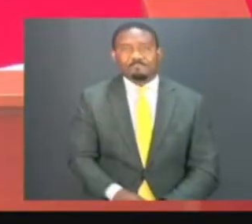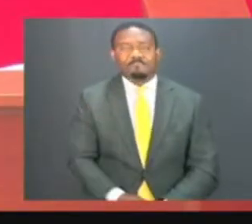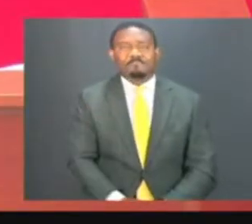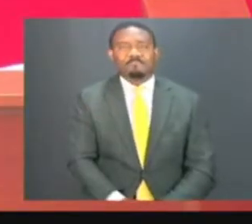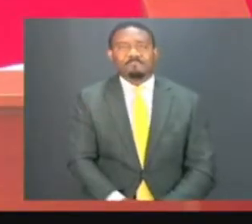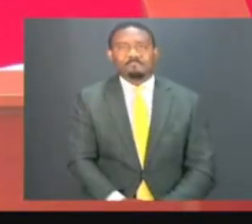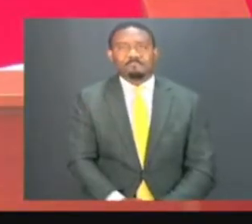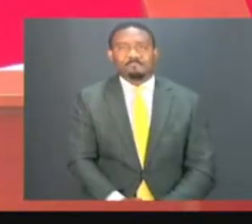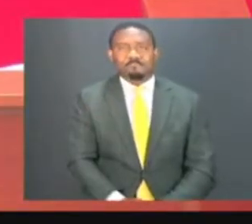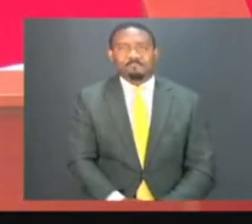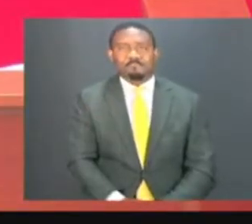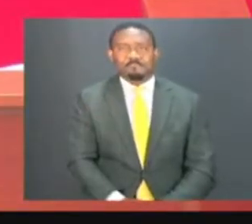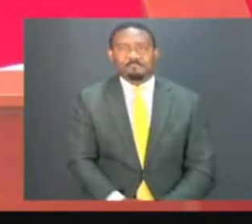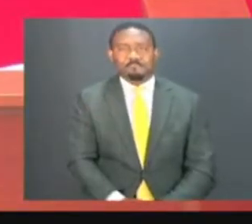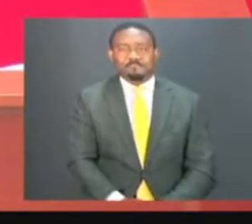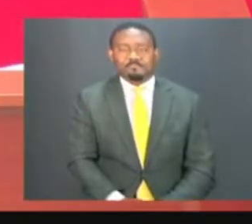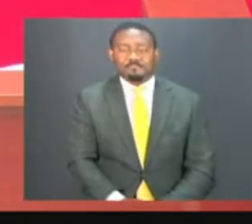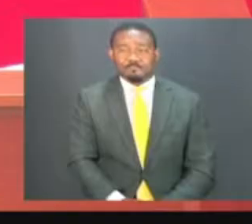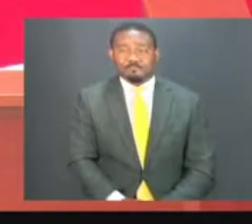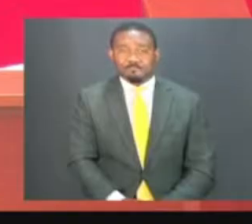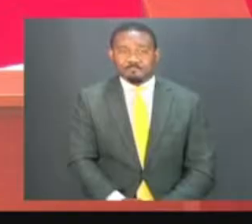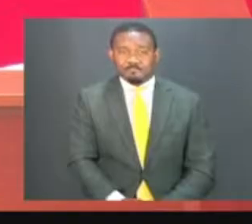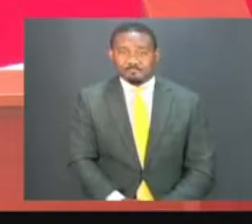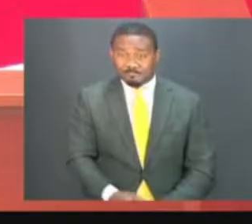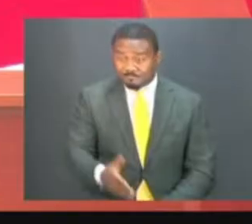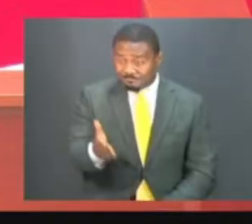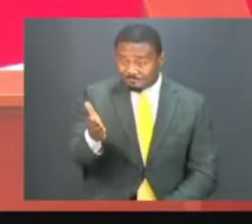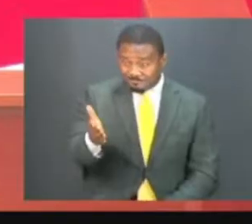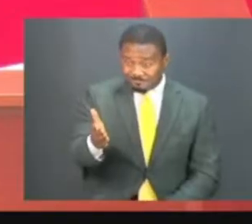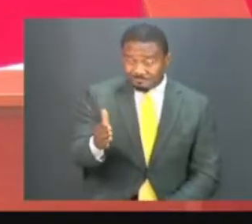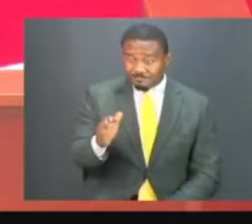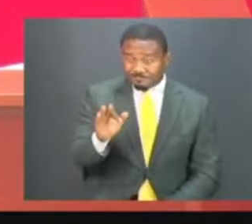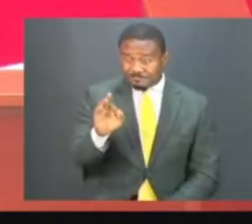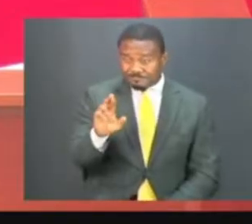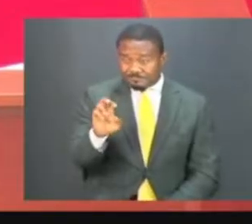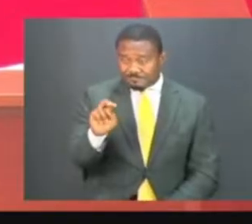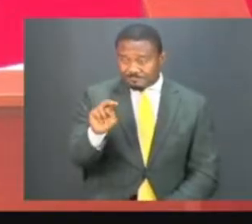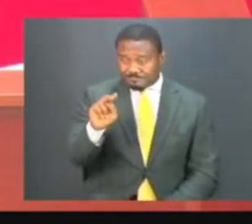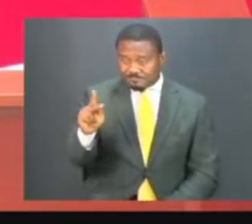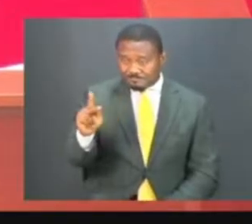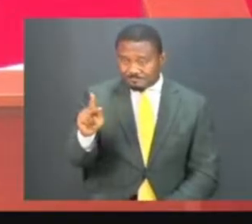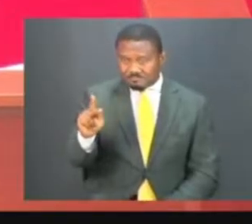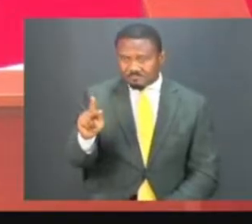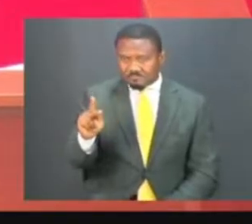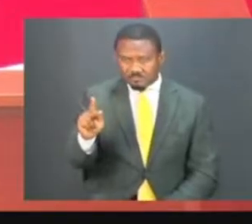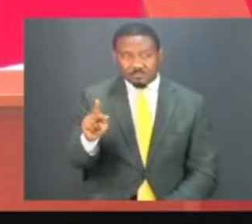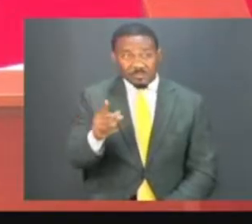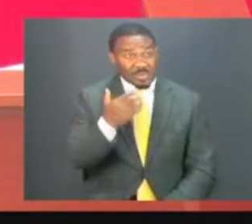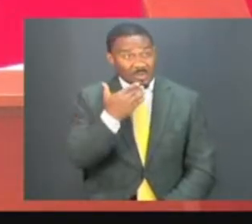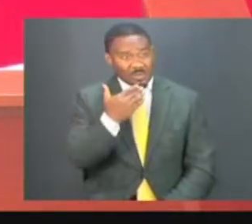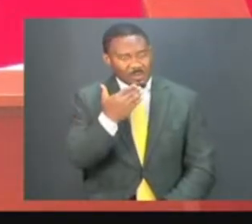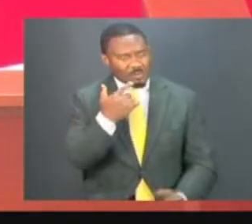Yes, Honorable Frank Afriye. Speaker, thank you so much. Page 14, item